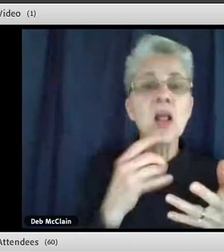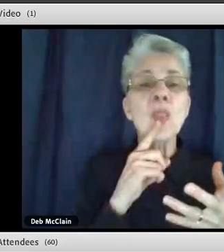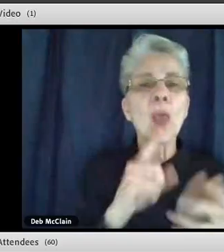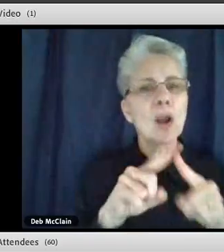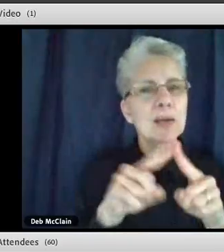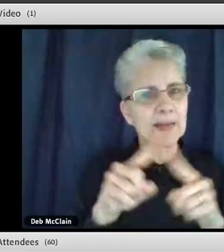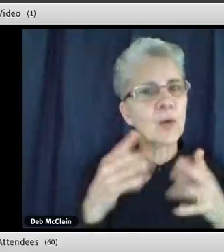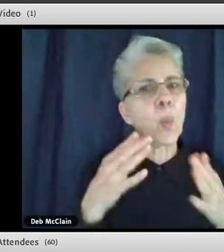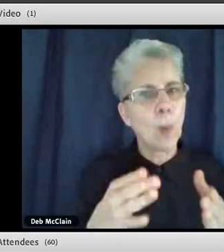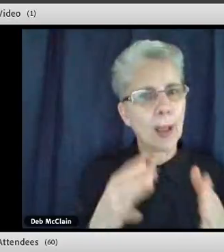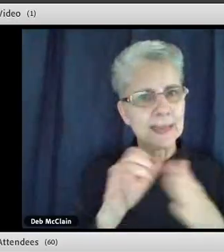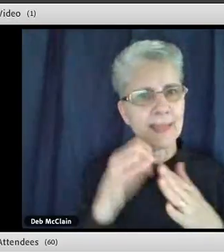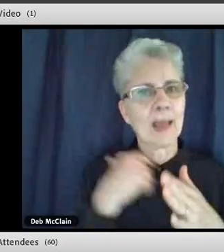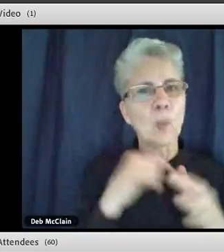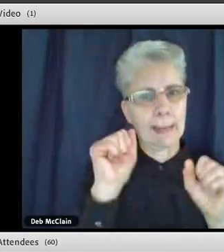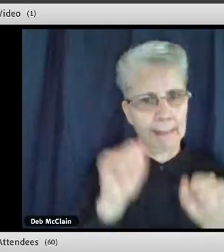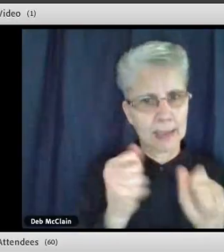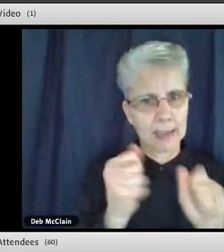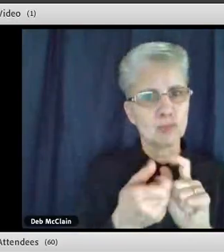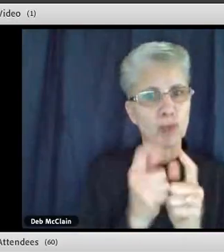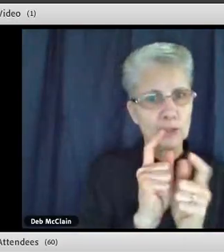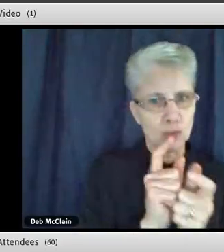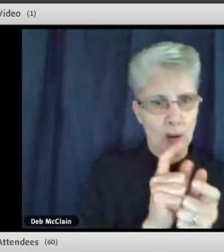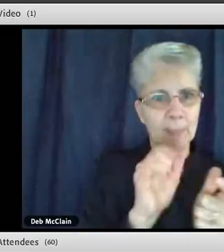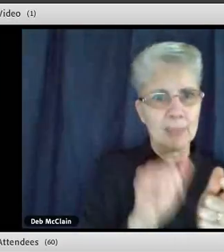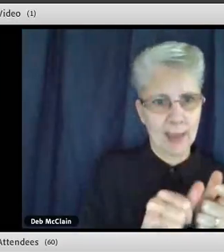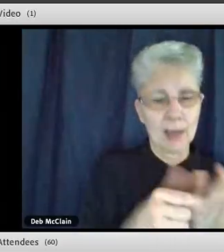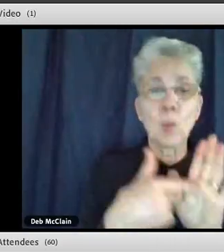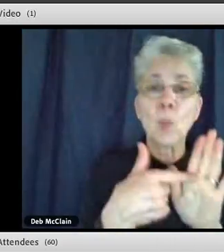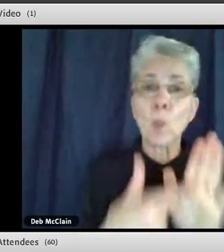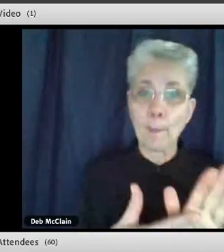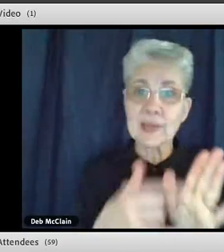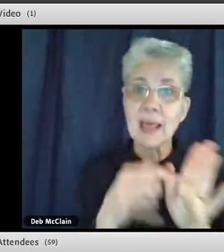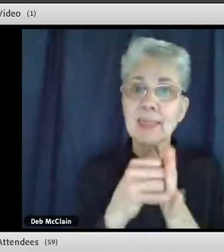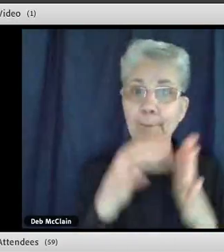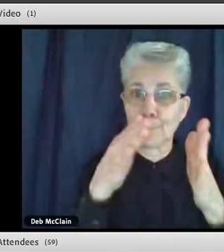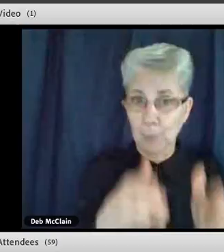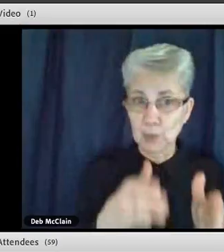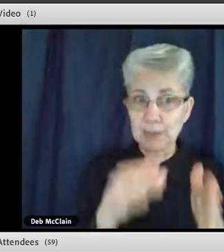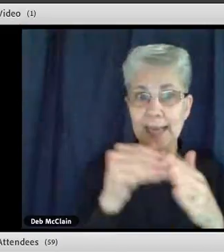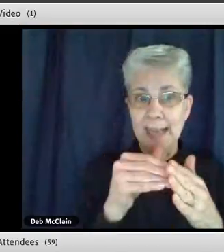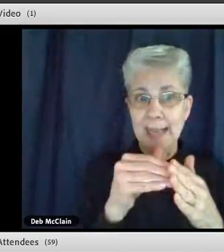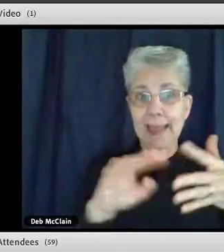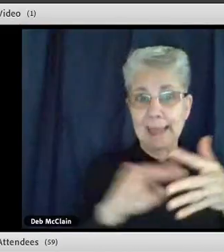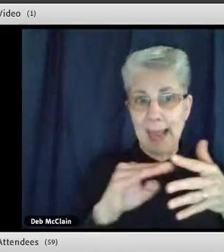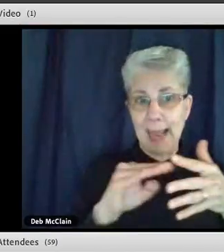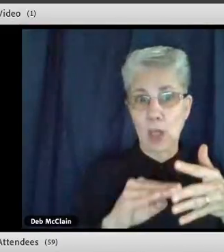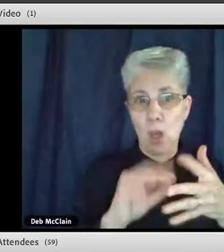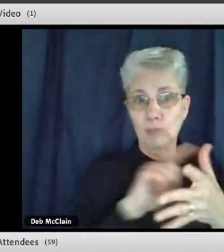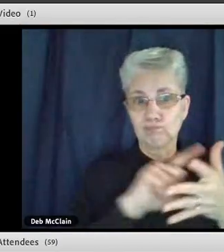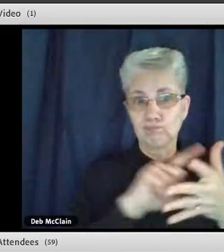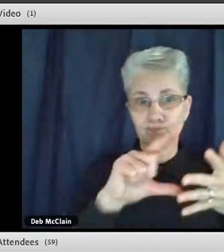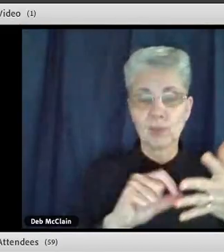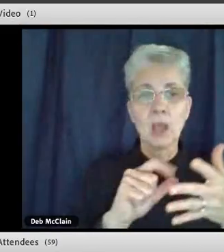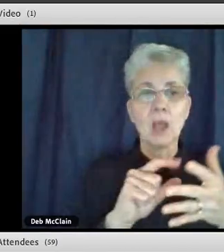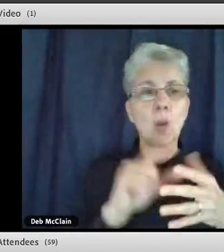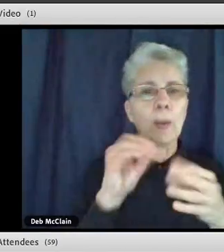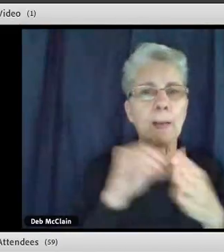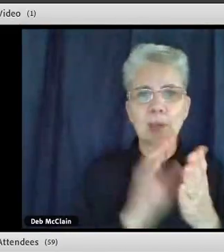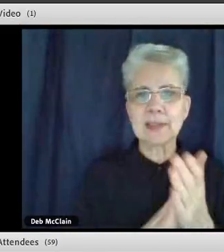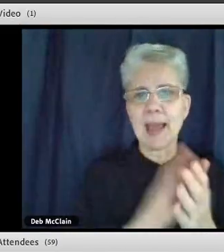ways that we can transcribe and represent that person in the catalog. We can just put William Shakespeare. We could